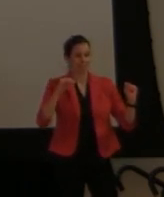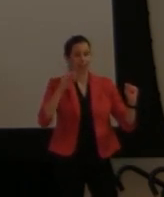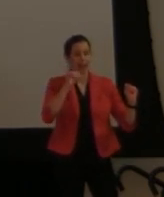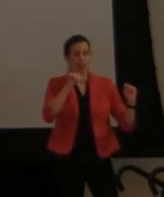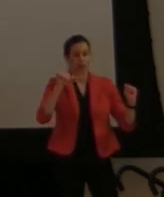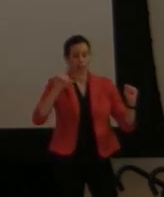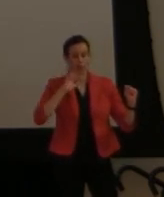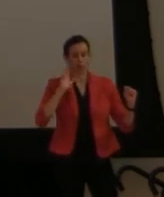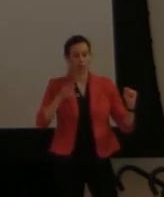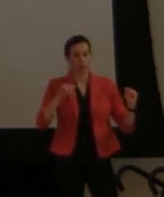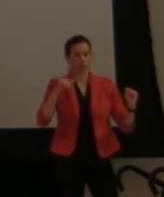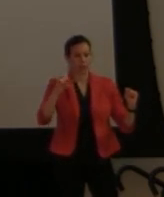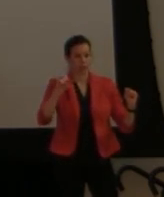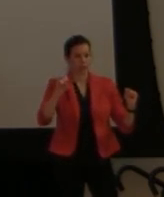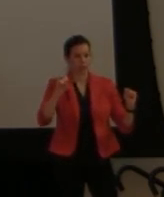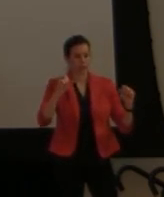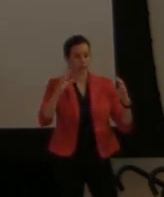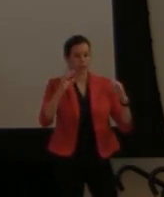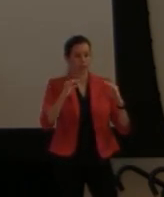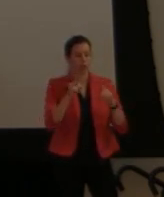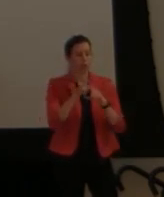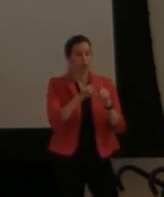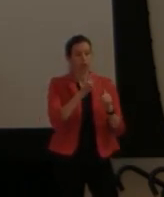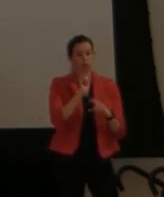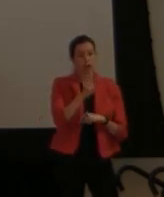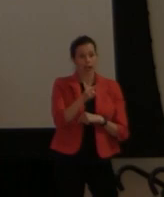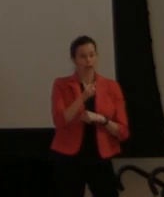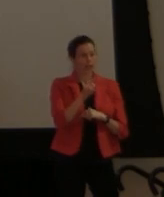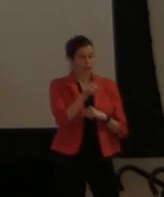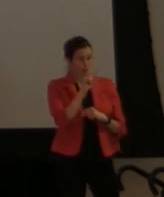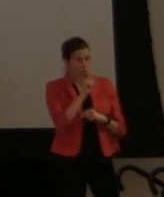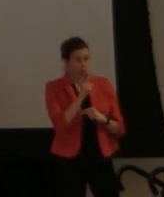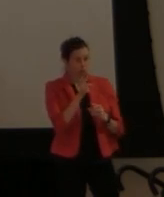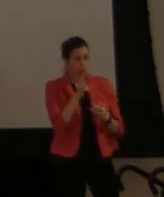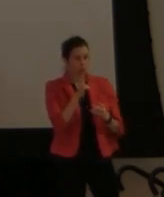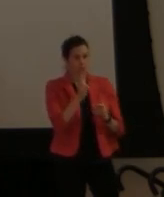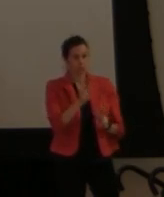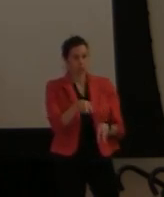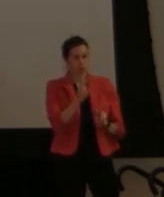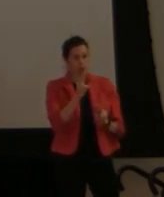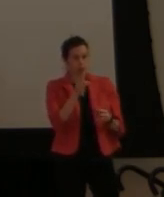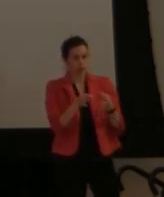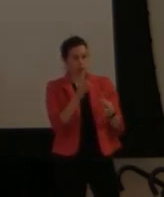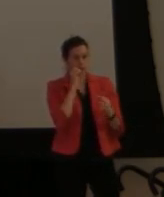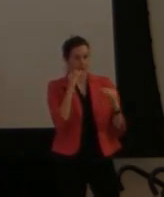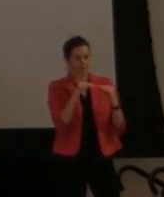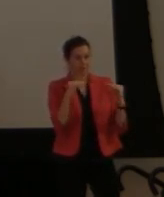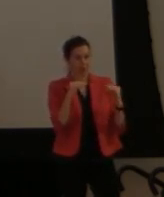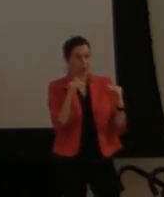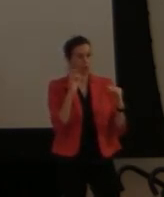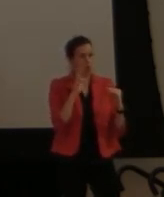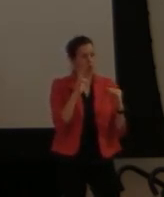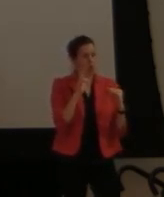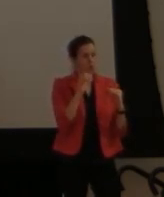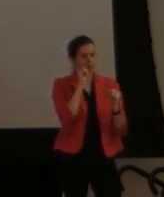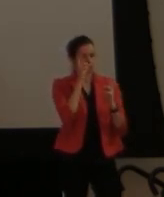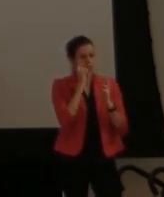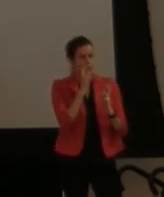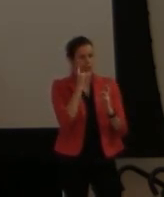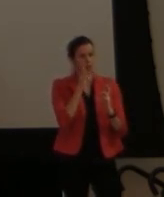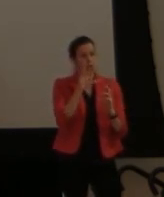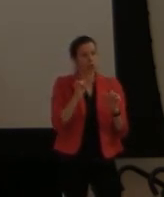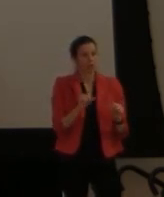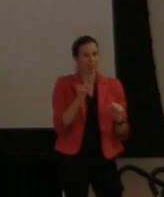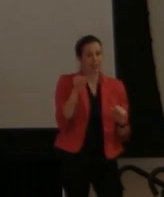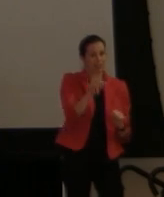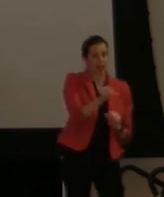yes. They also asked about, have you ever been judged unfairly or treated with disrespect because of your ability to pay